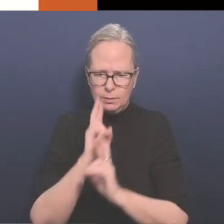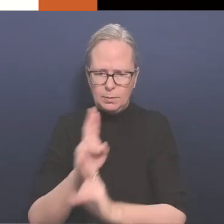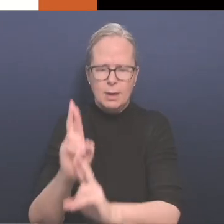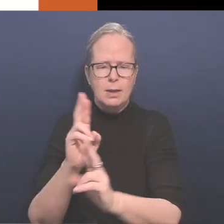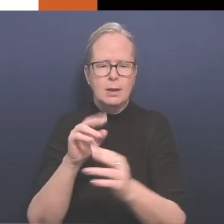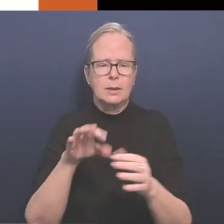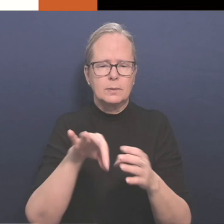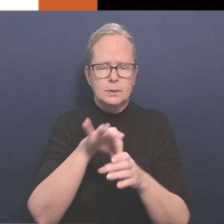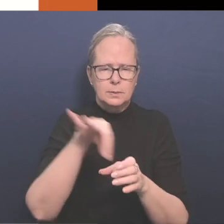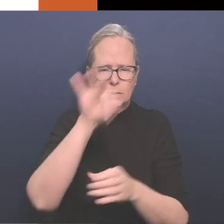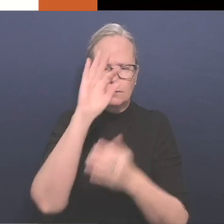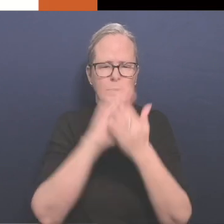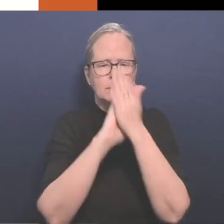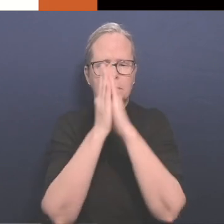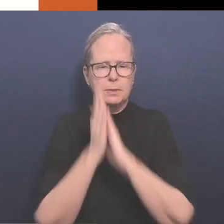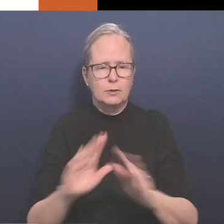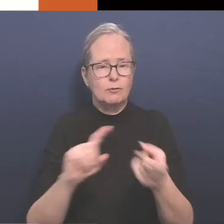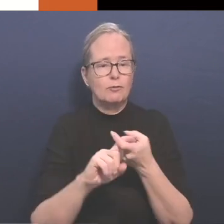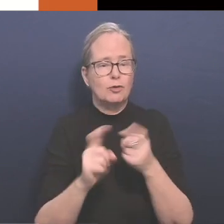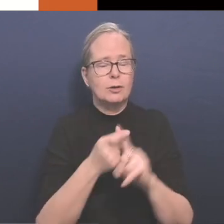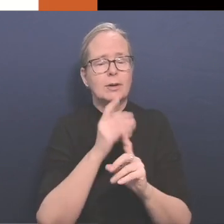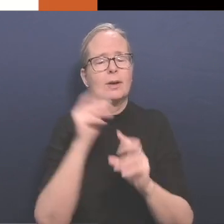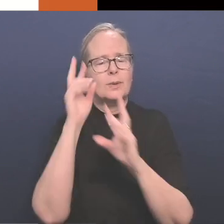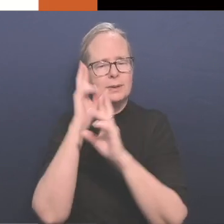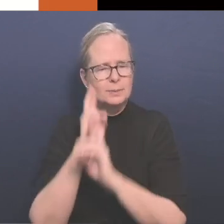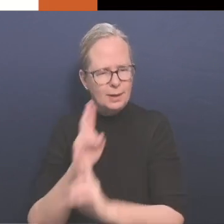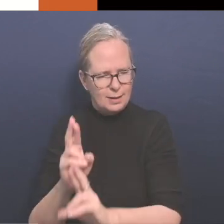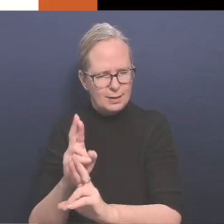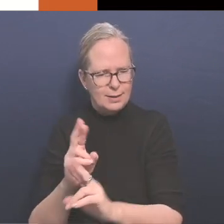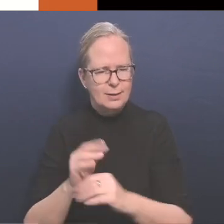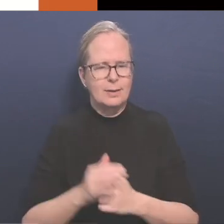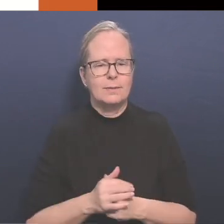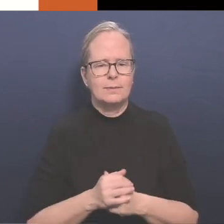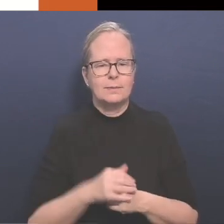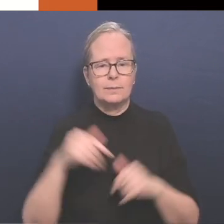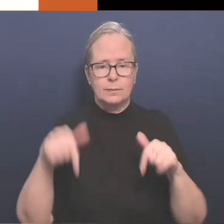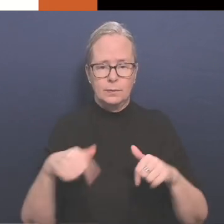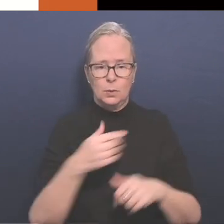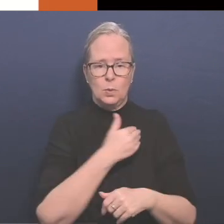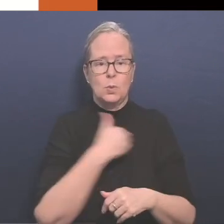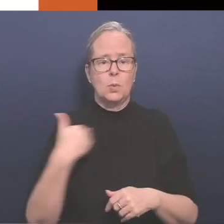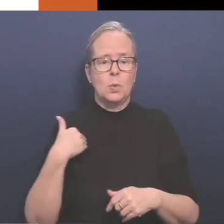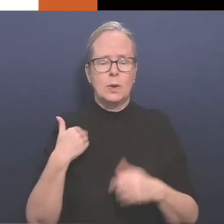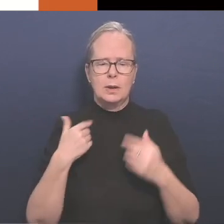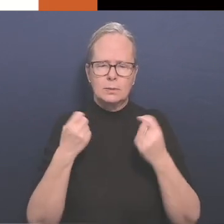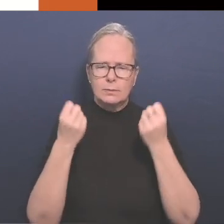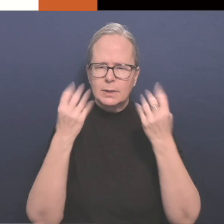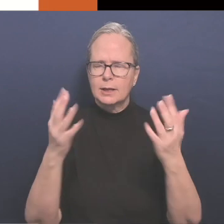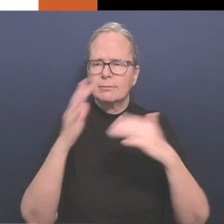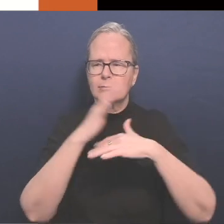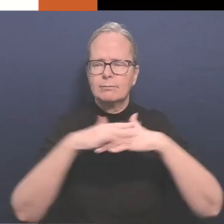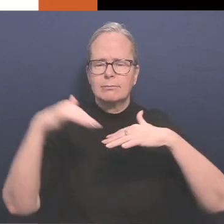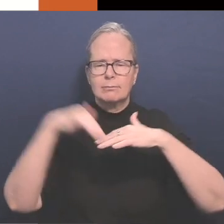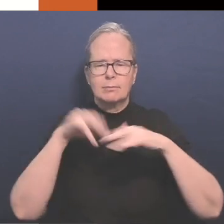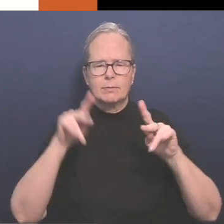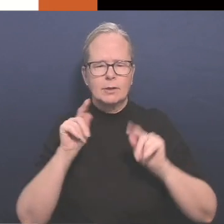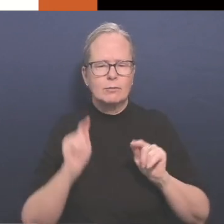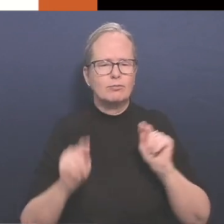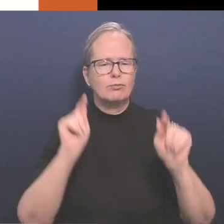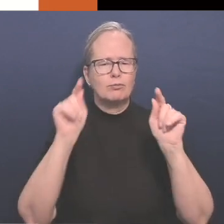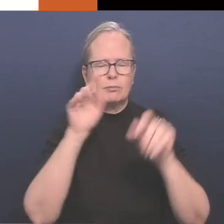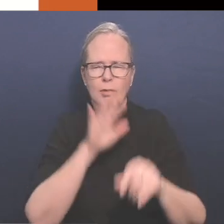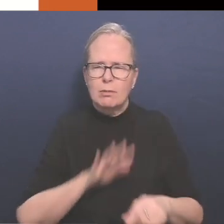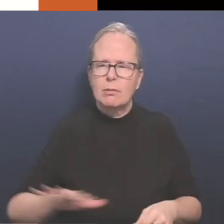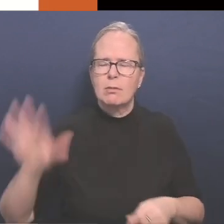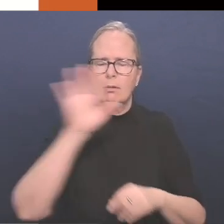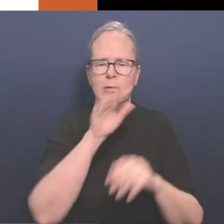So we have a very exciting presentation planned for you today. We will be sharing the new Benefits Wayfinder tool with you and showing you how